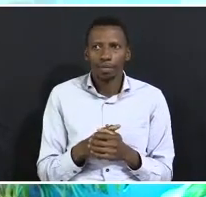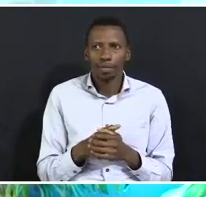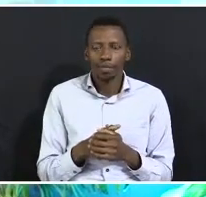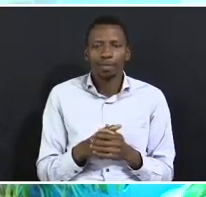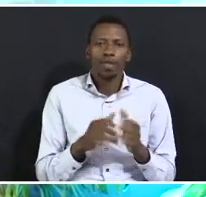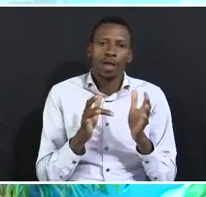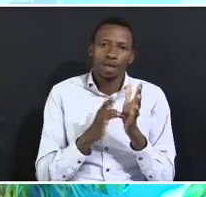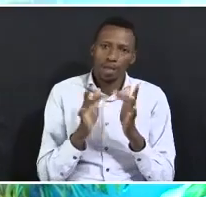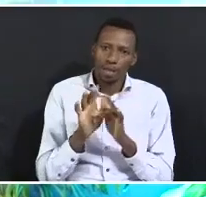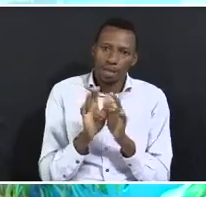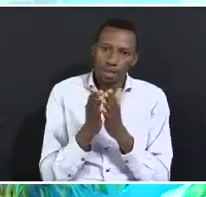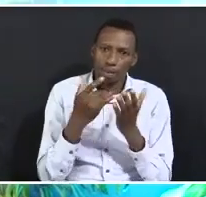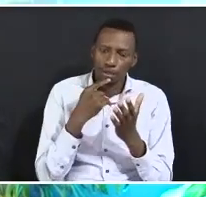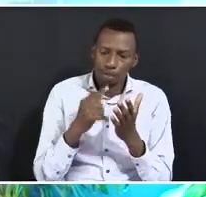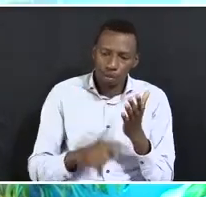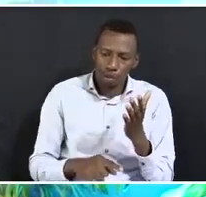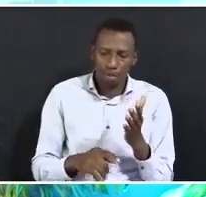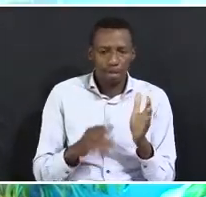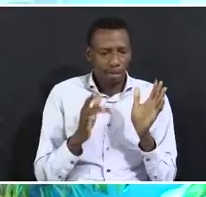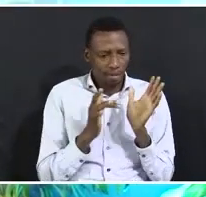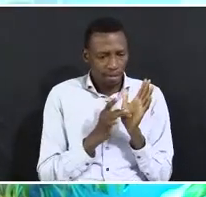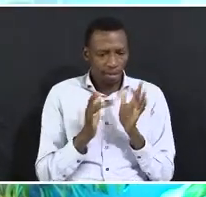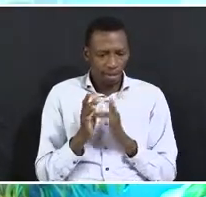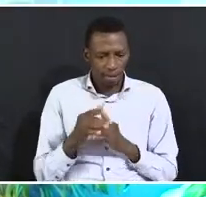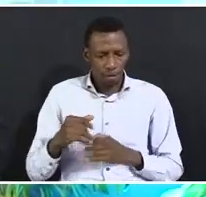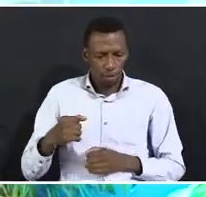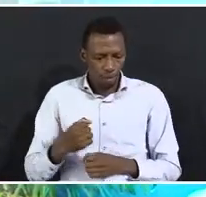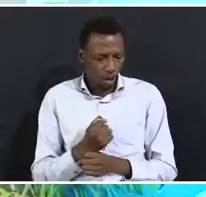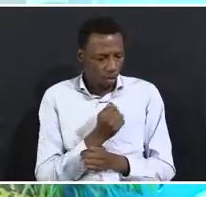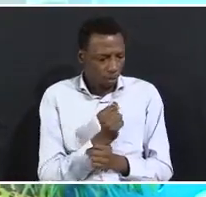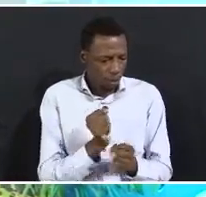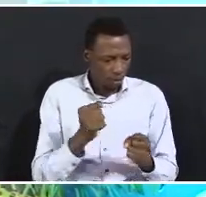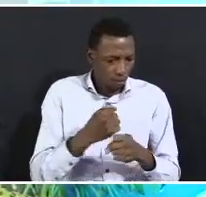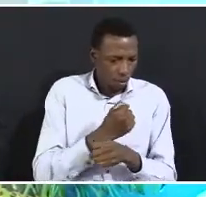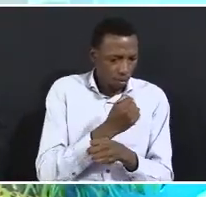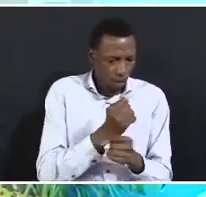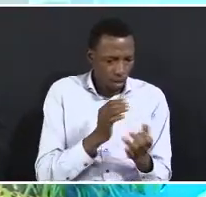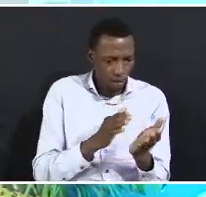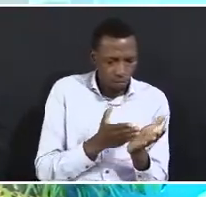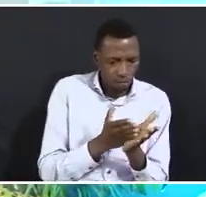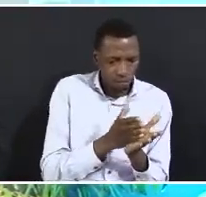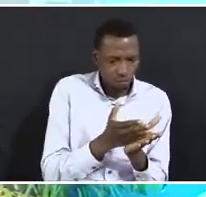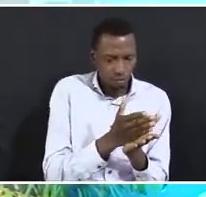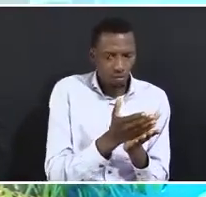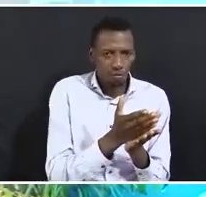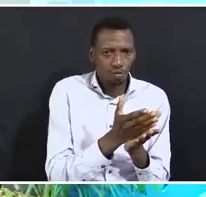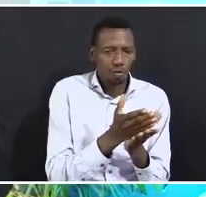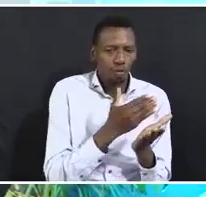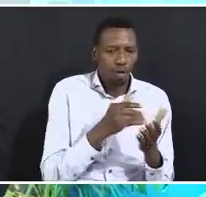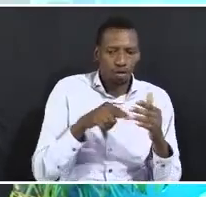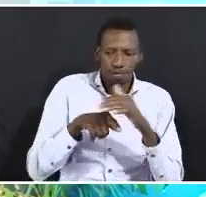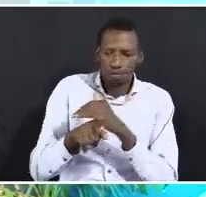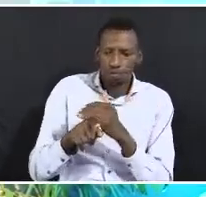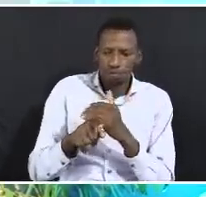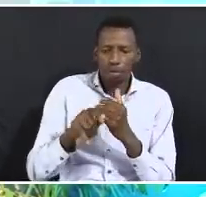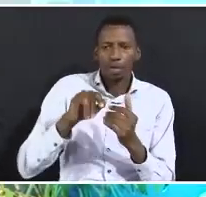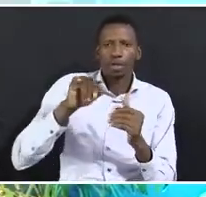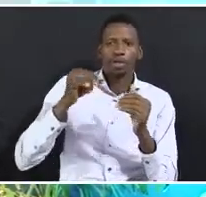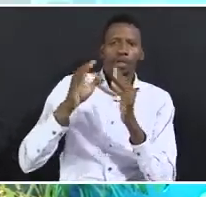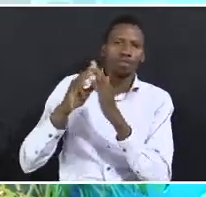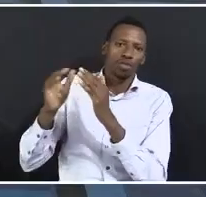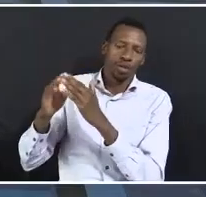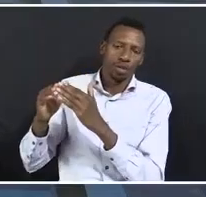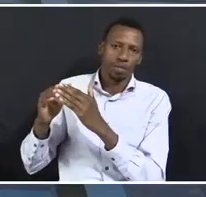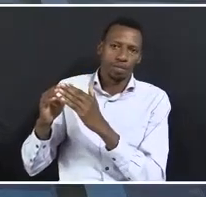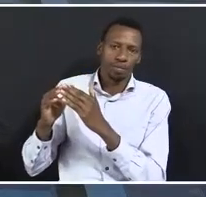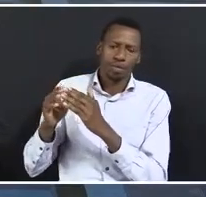The Bible records that Jesus is passing through Jericho, heading to what? To Jerusalem. This is